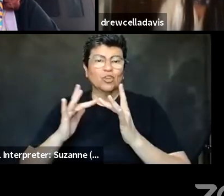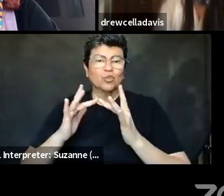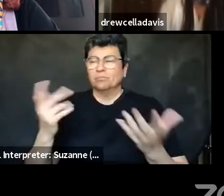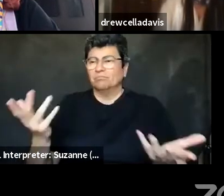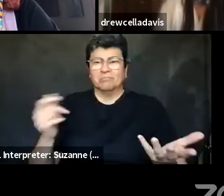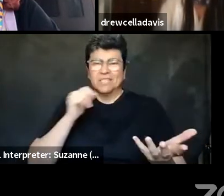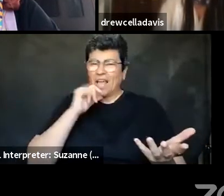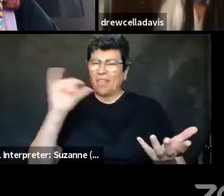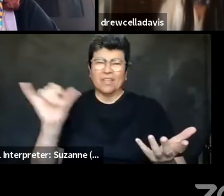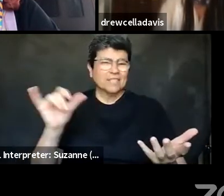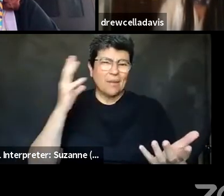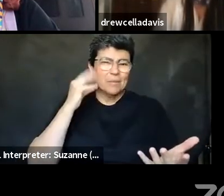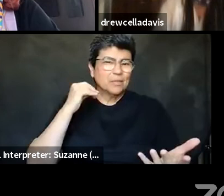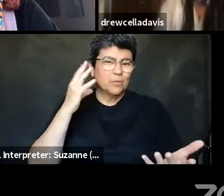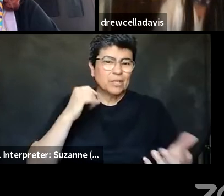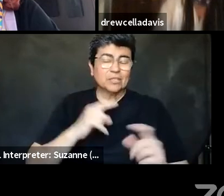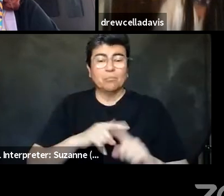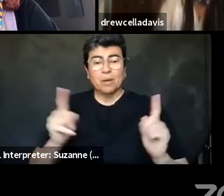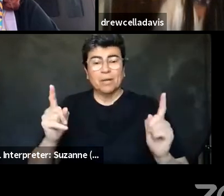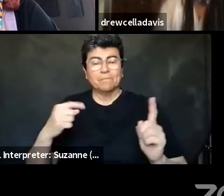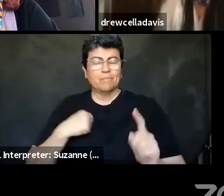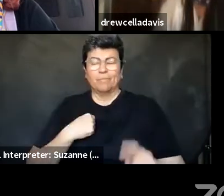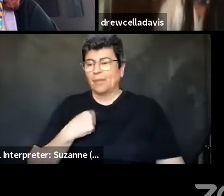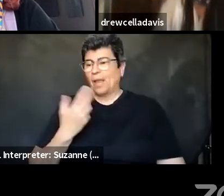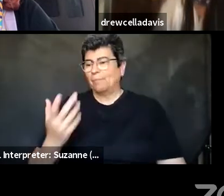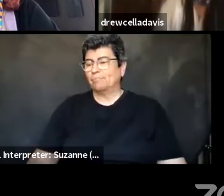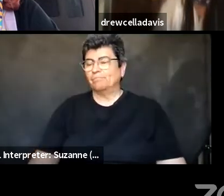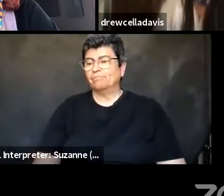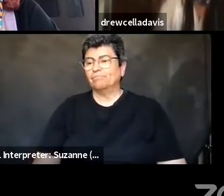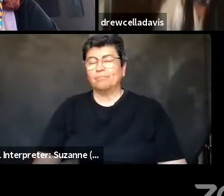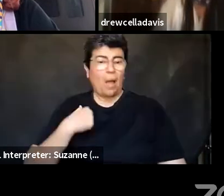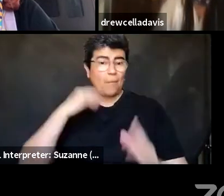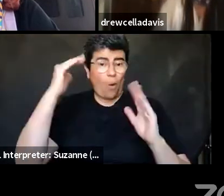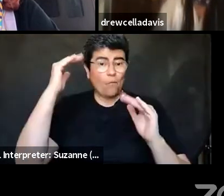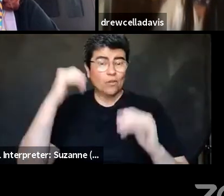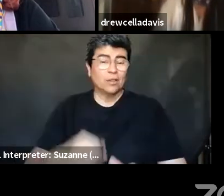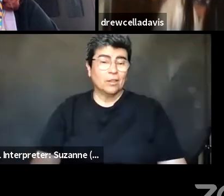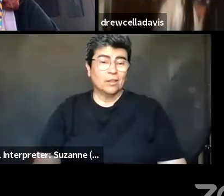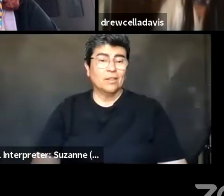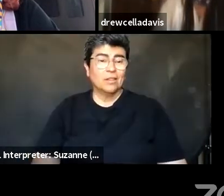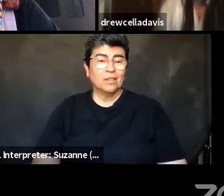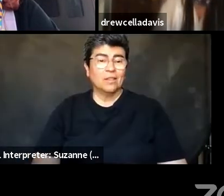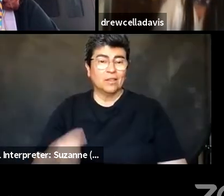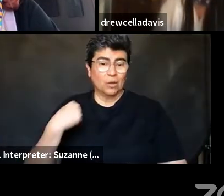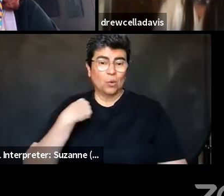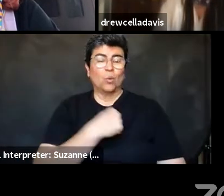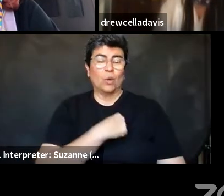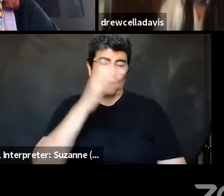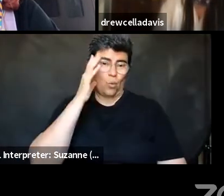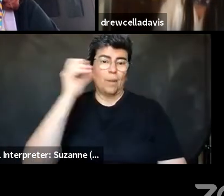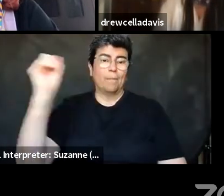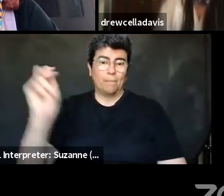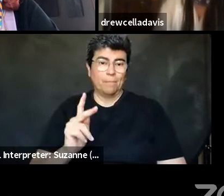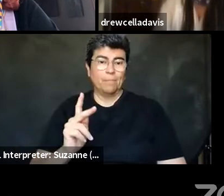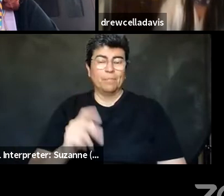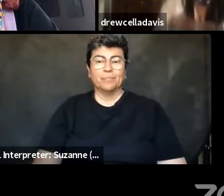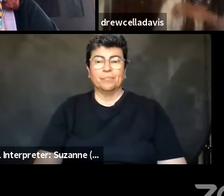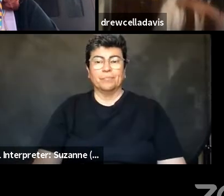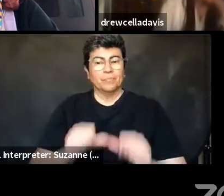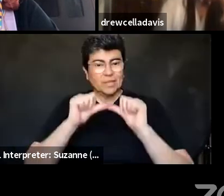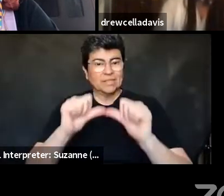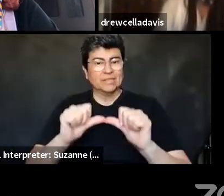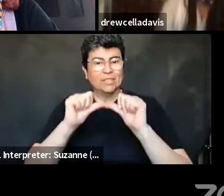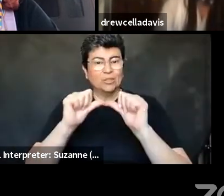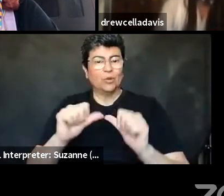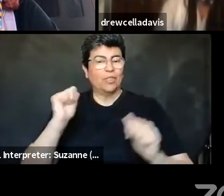but I'm just hopeful that, you know, we will return and continue,